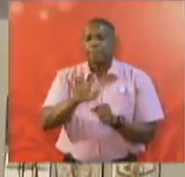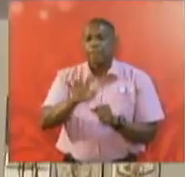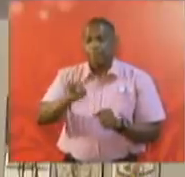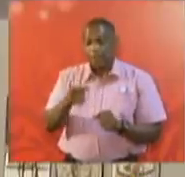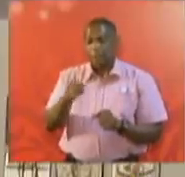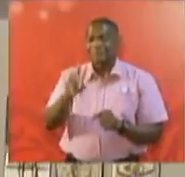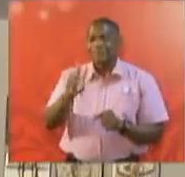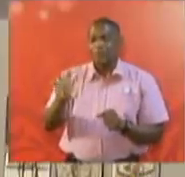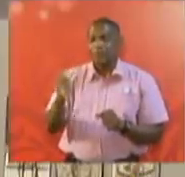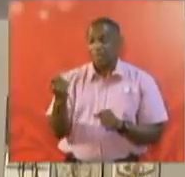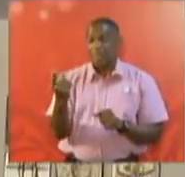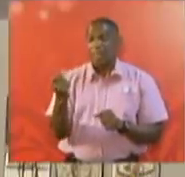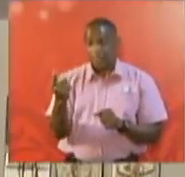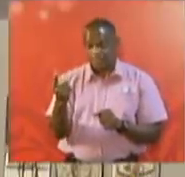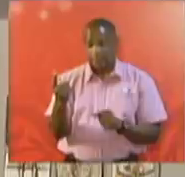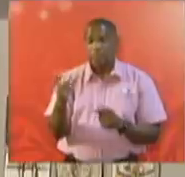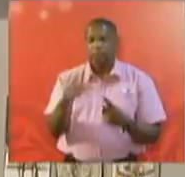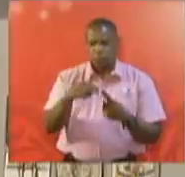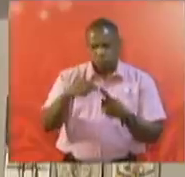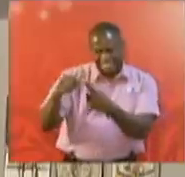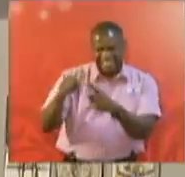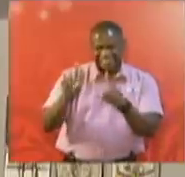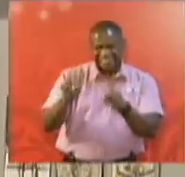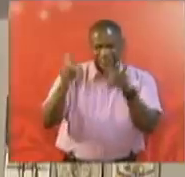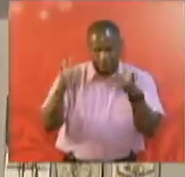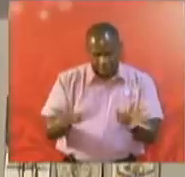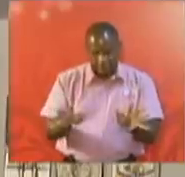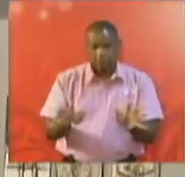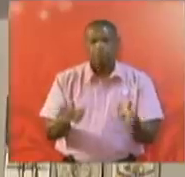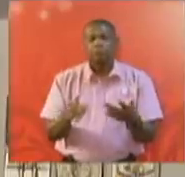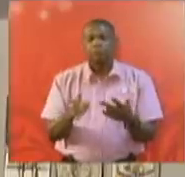25,711 would represent unique tests completed, and there would be